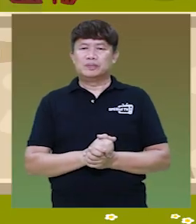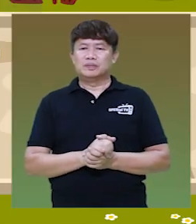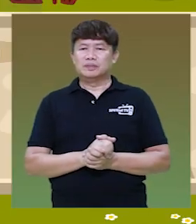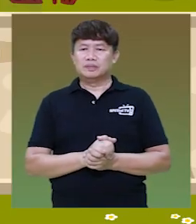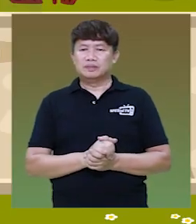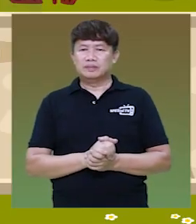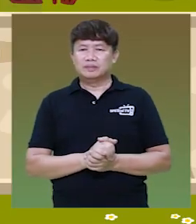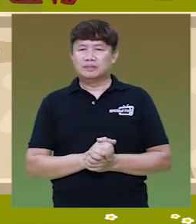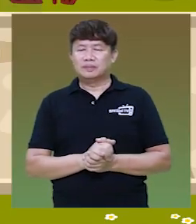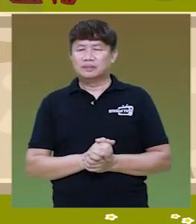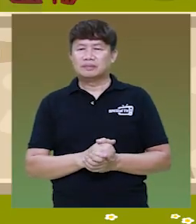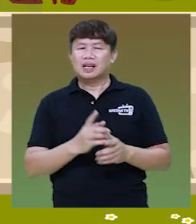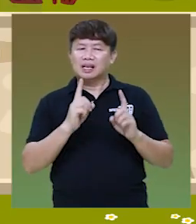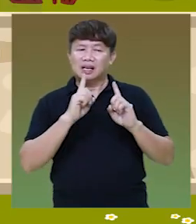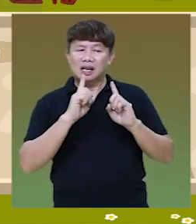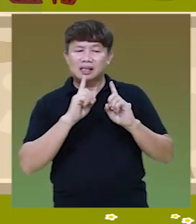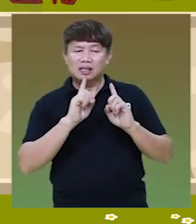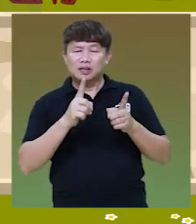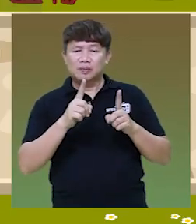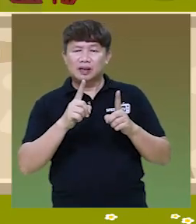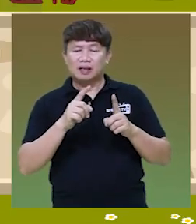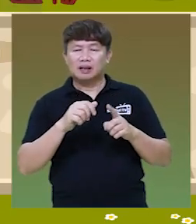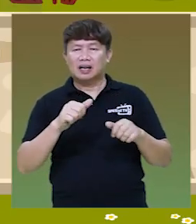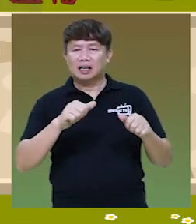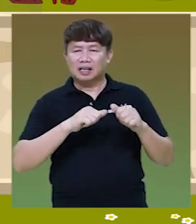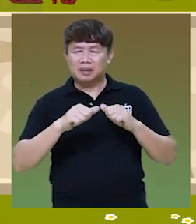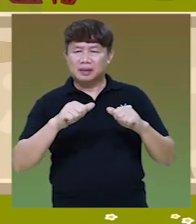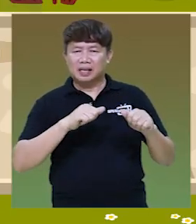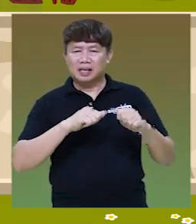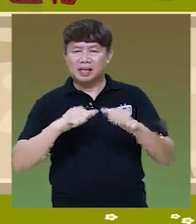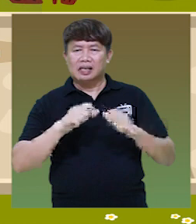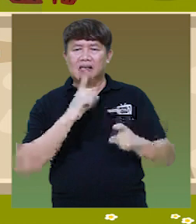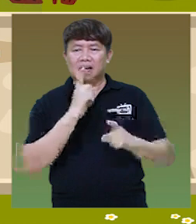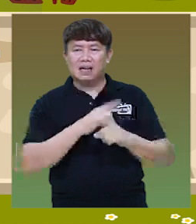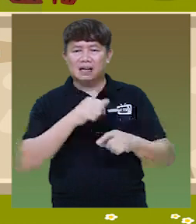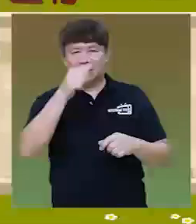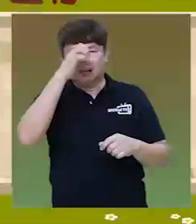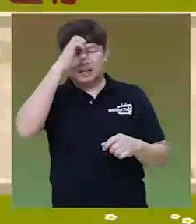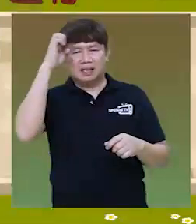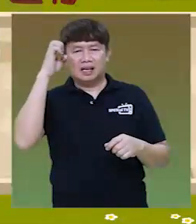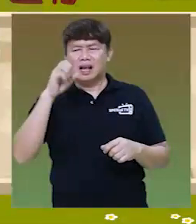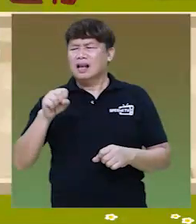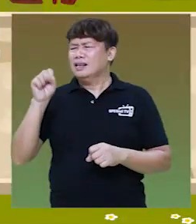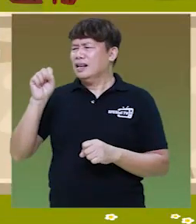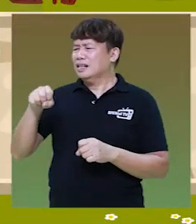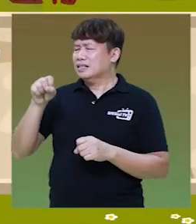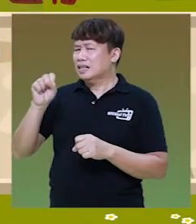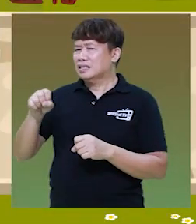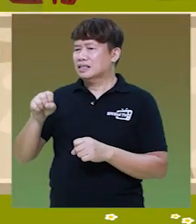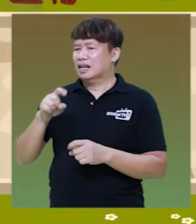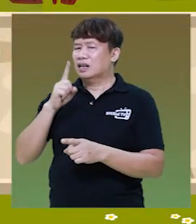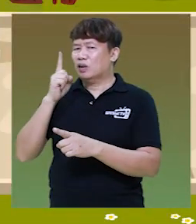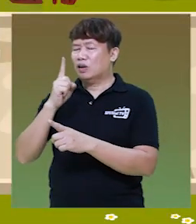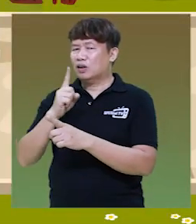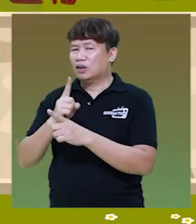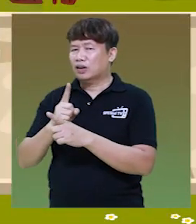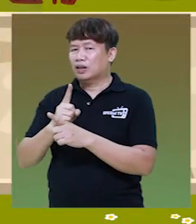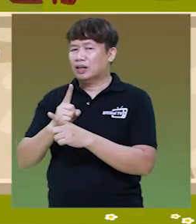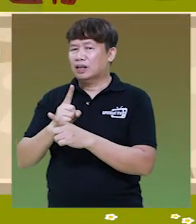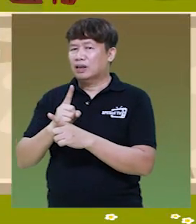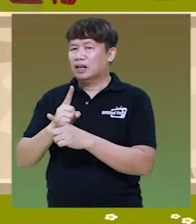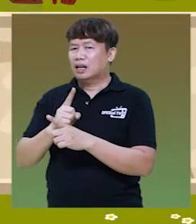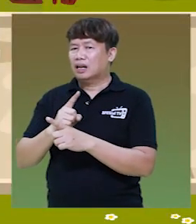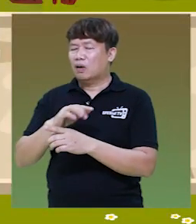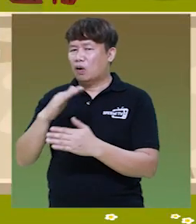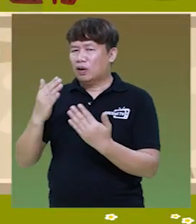Did you answer the activities correctly, Eliz? Yes, teacher, I got them all right. I really enjoyed activities